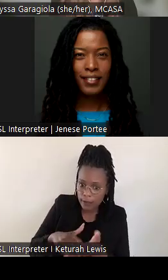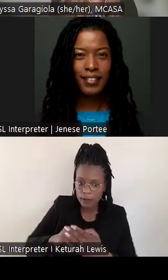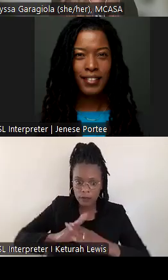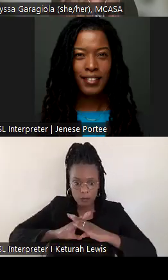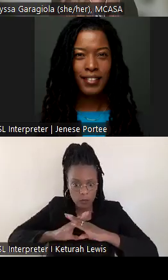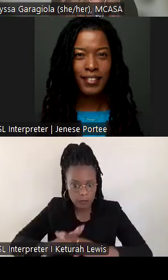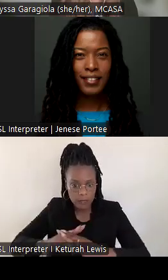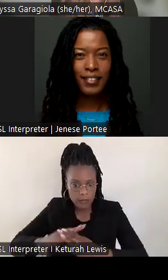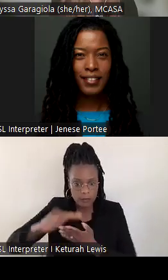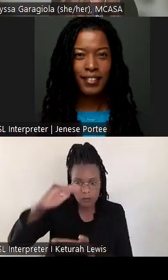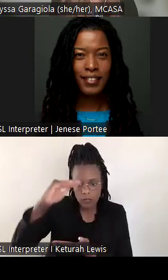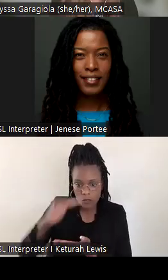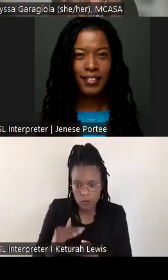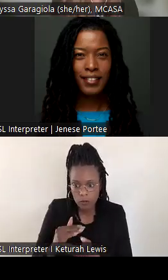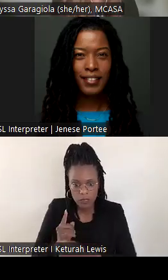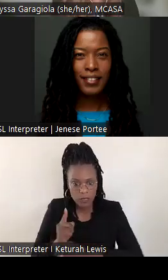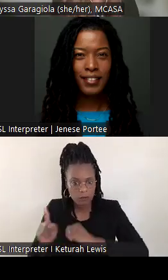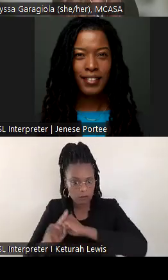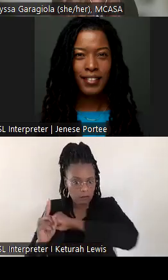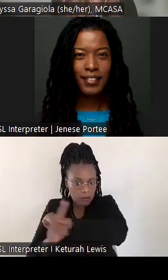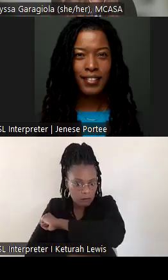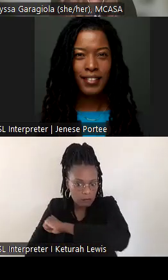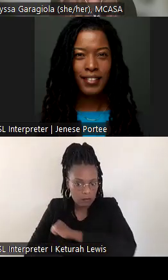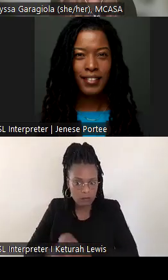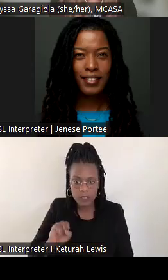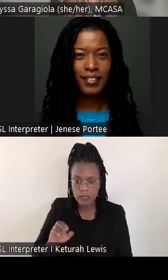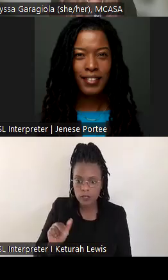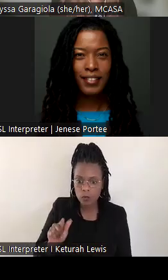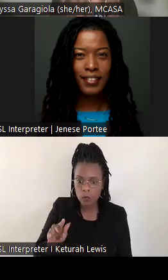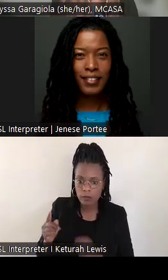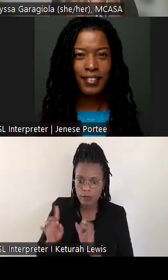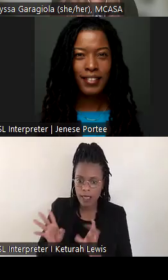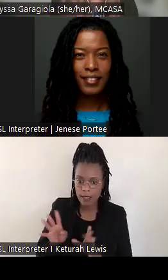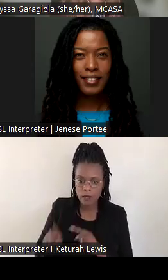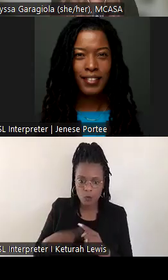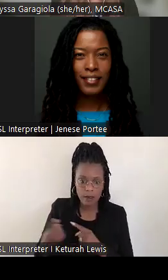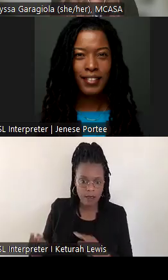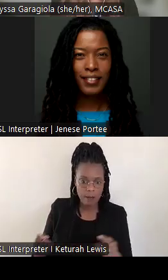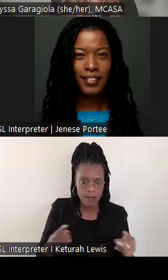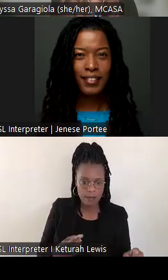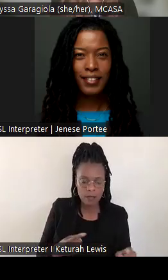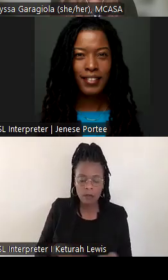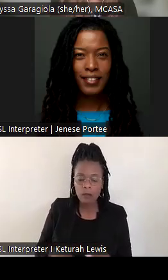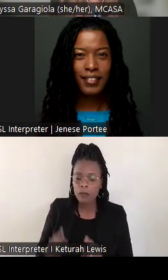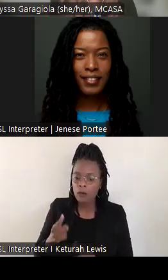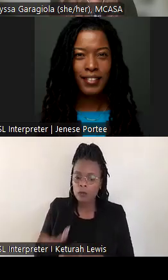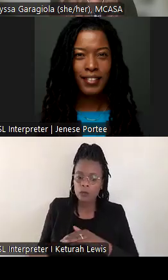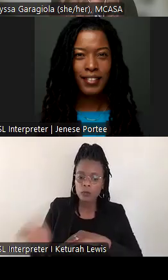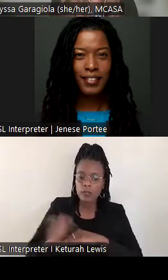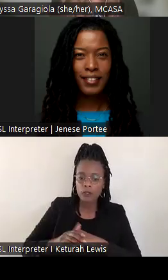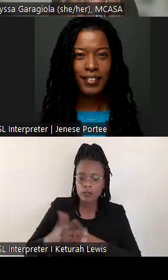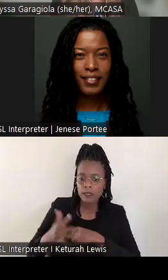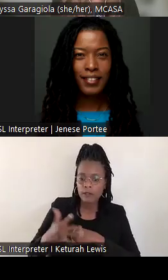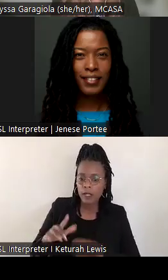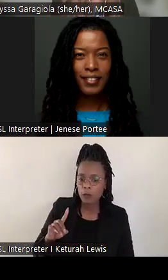and discipline of sexual violence when it occurs. It works to increase the available data and information